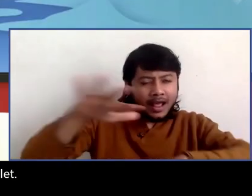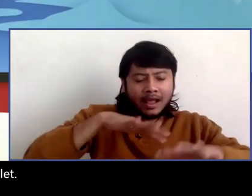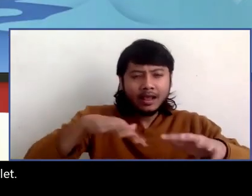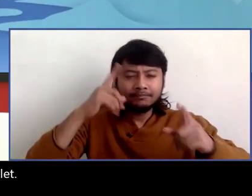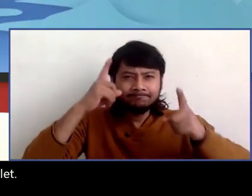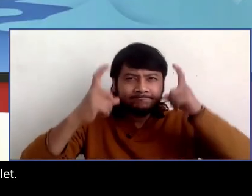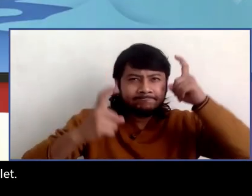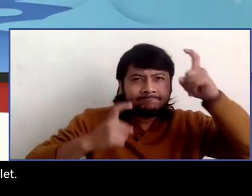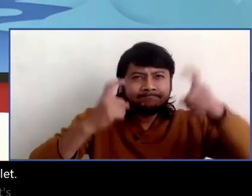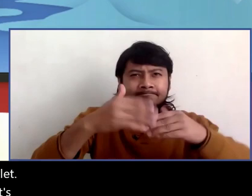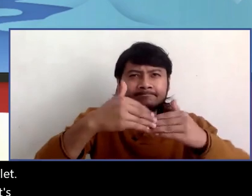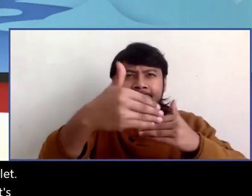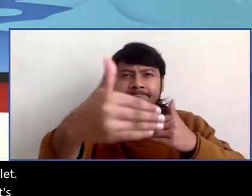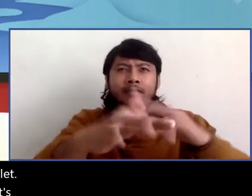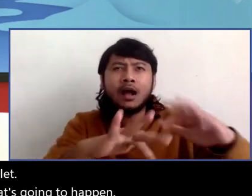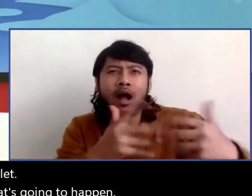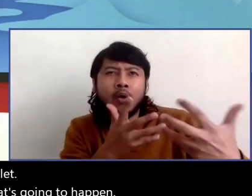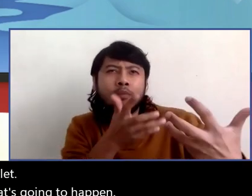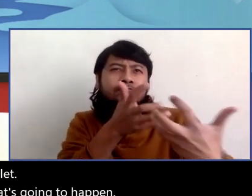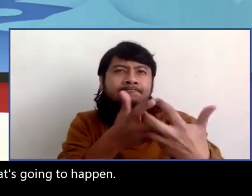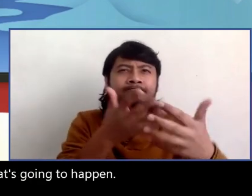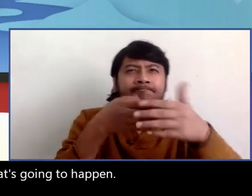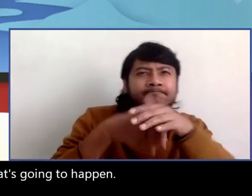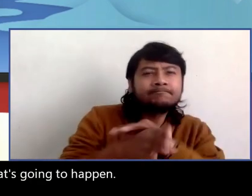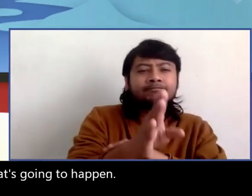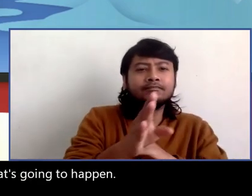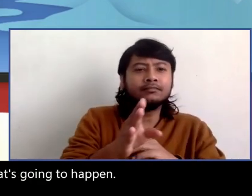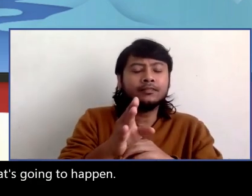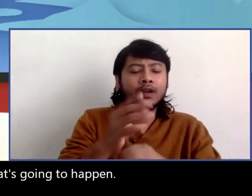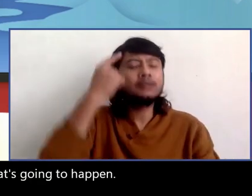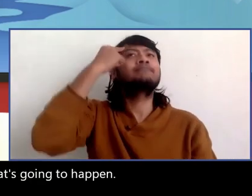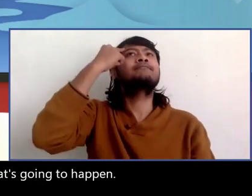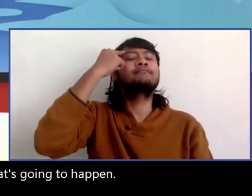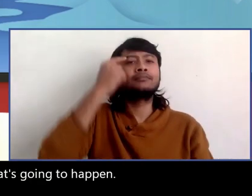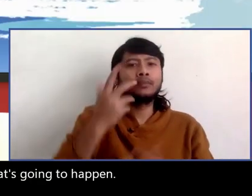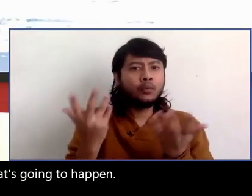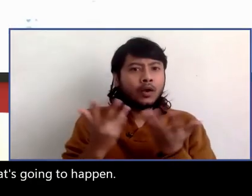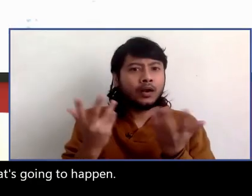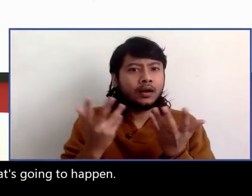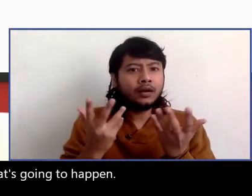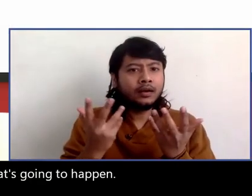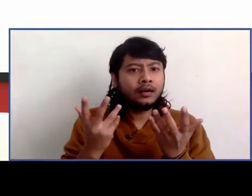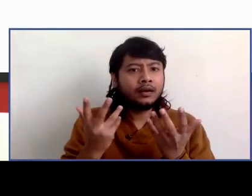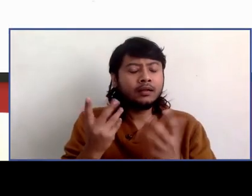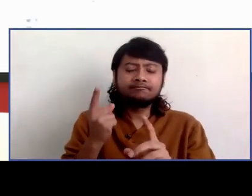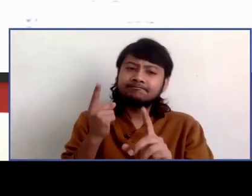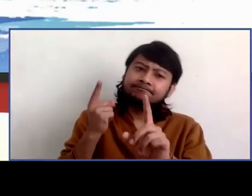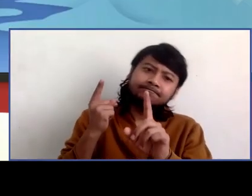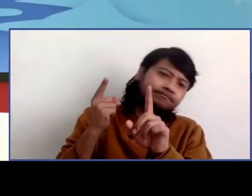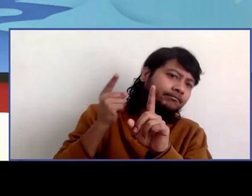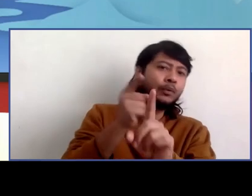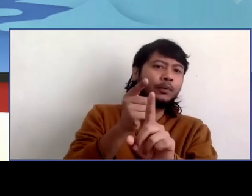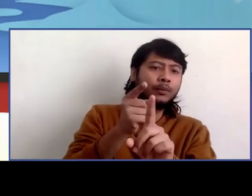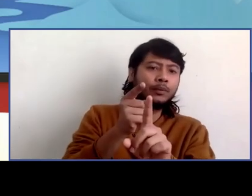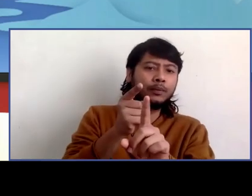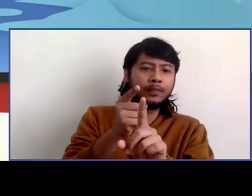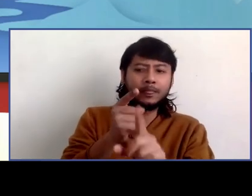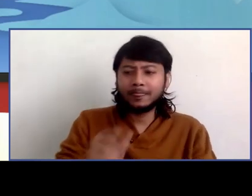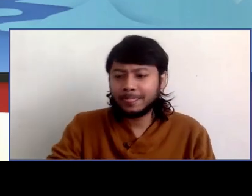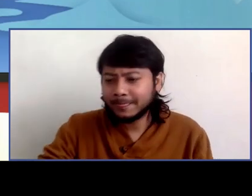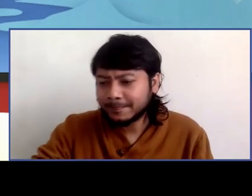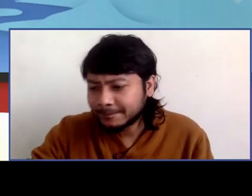happen, what is the one game that comes to your mind? That one game that definitely you would have played at your home or your